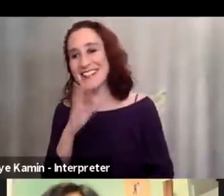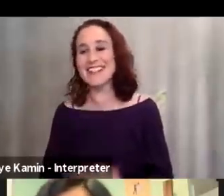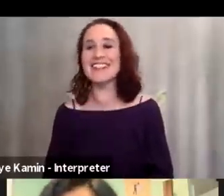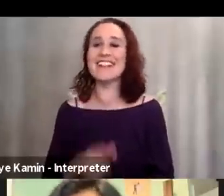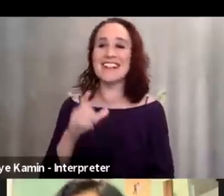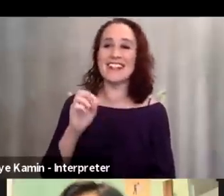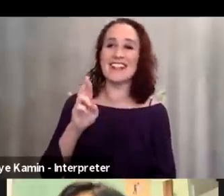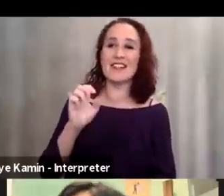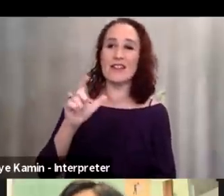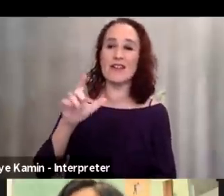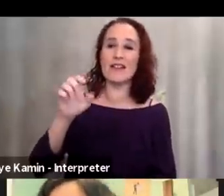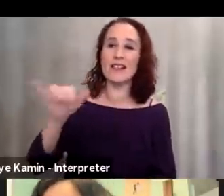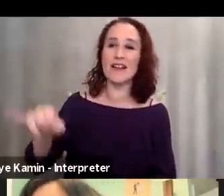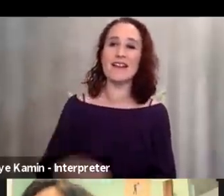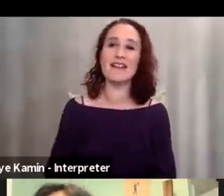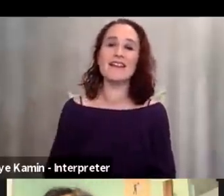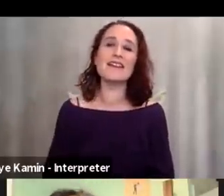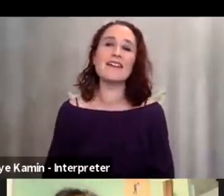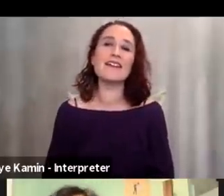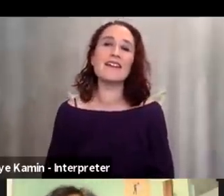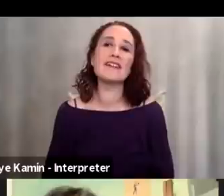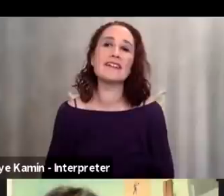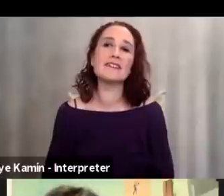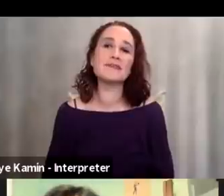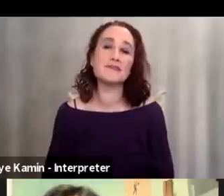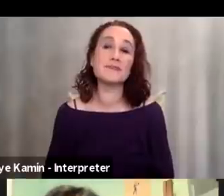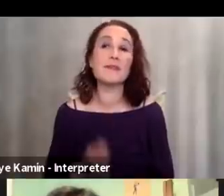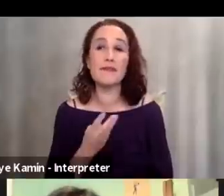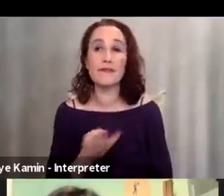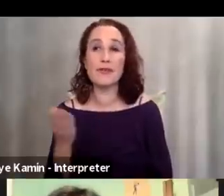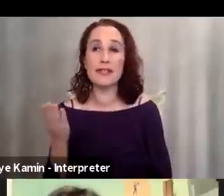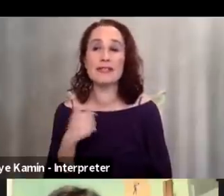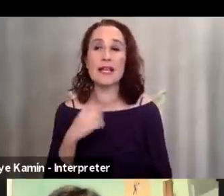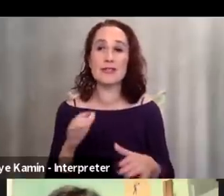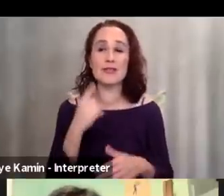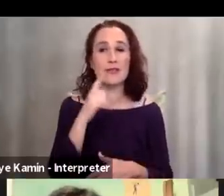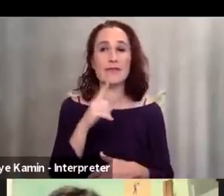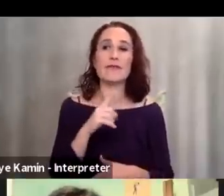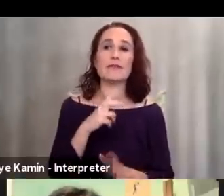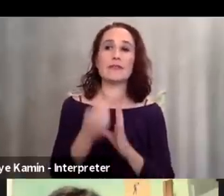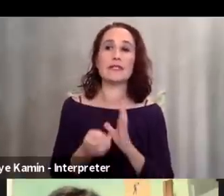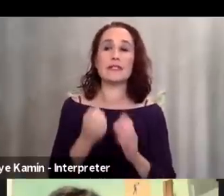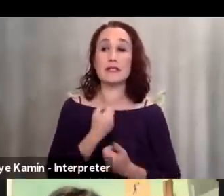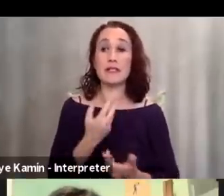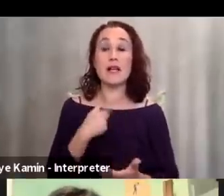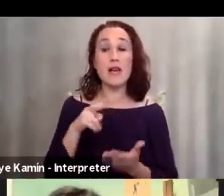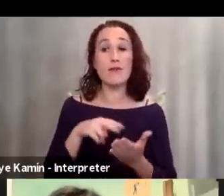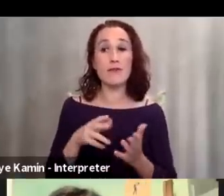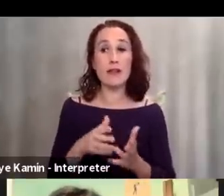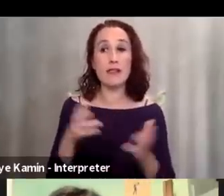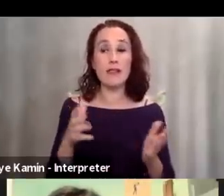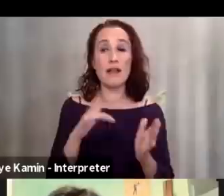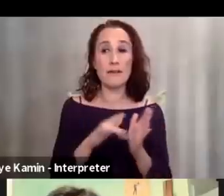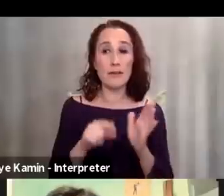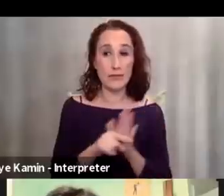Lorelei wants to go. Yeah. I do a few things to get into the voice. I read a lot of middle